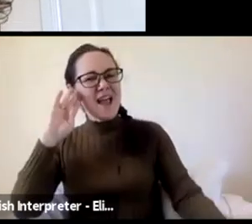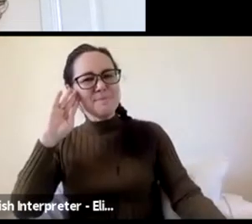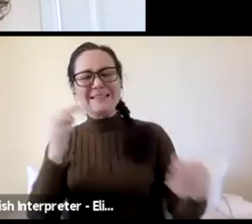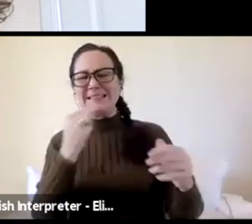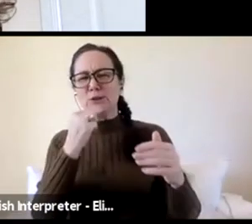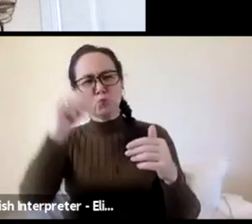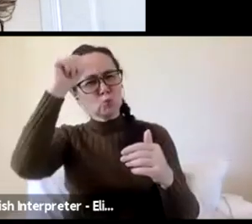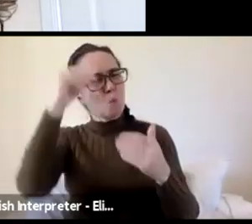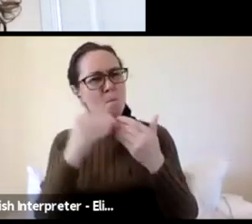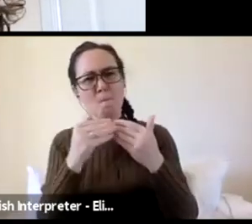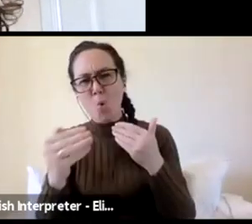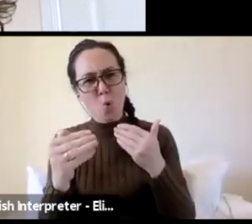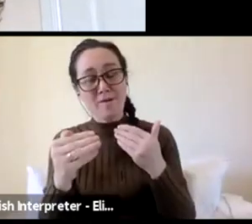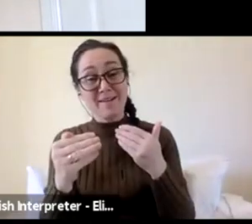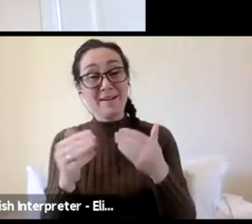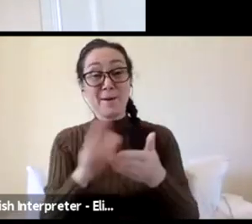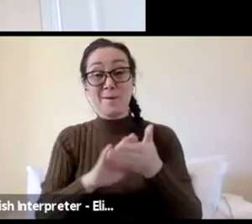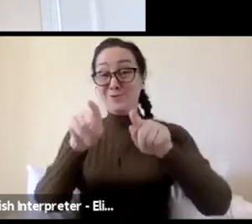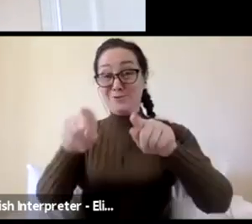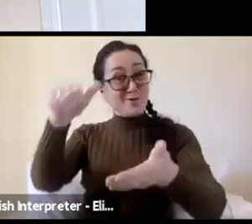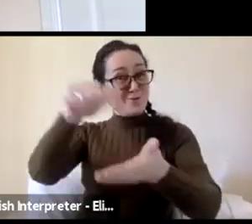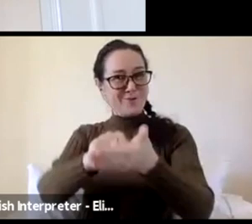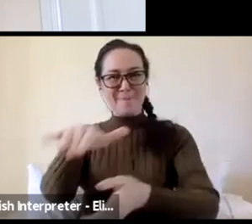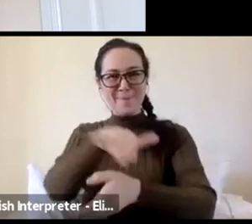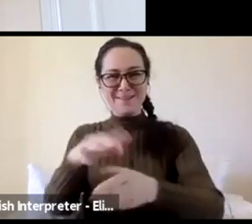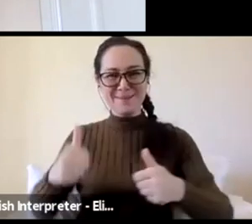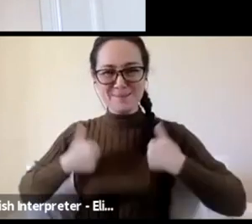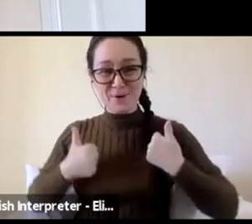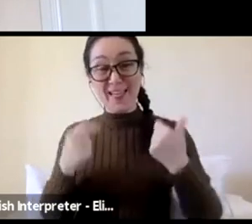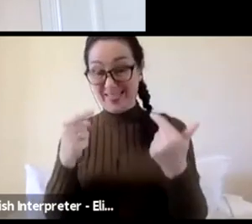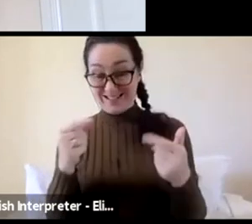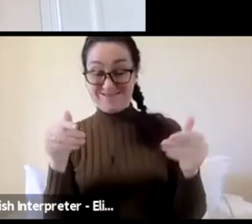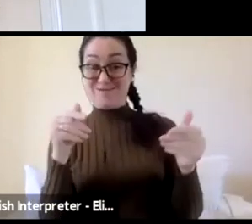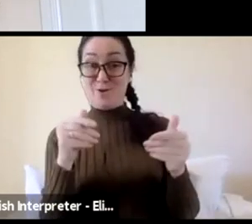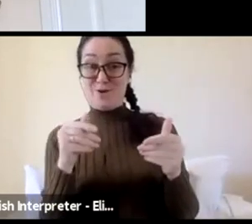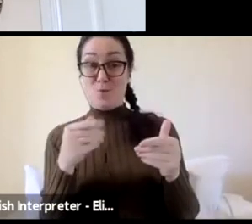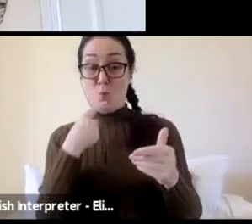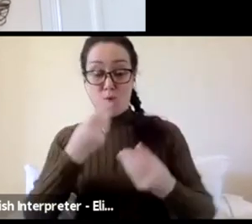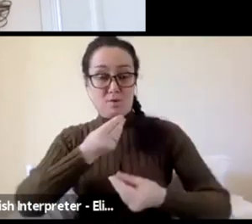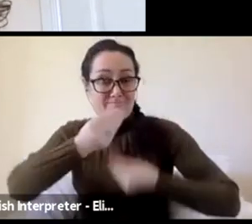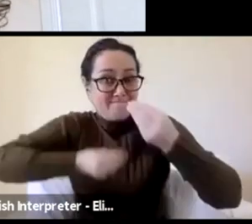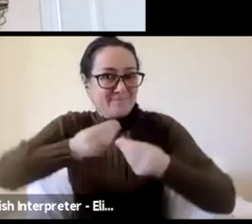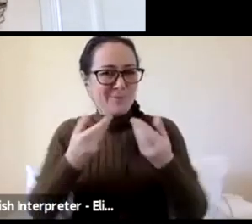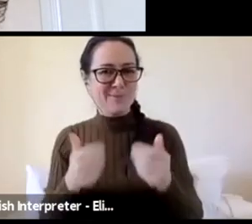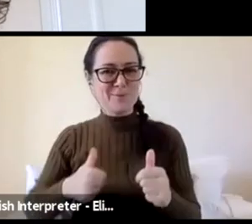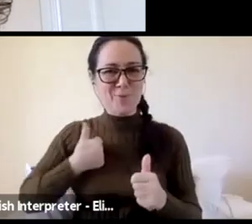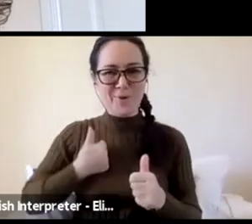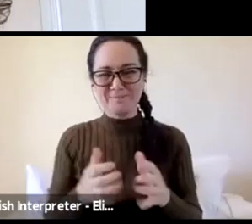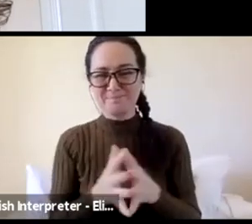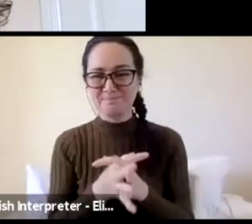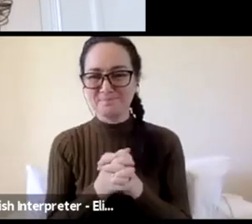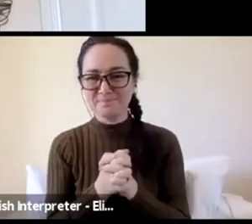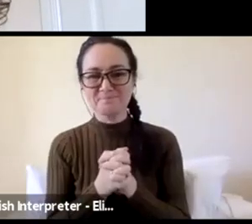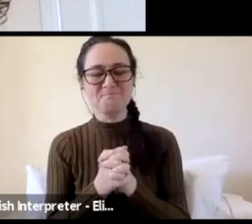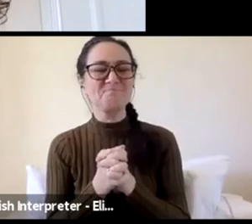about that. So you have come to the right place, people. That's excellent, because that's just what we're going to find out about today. Brilliant. All